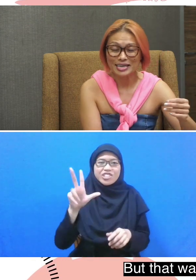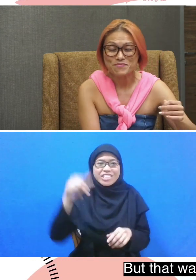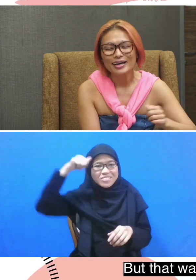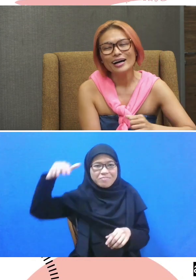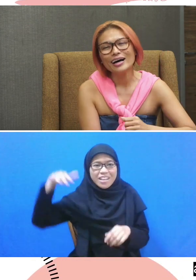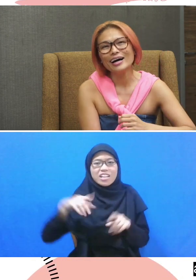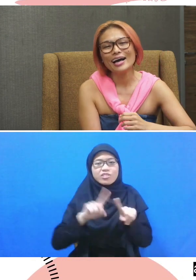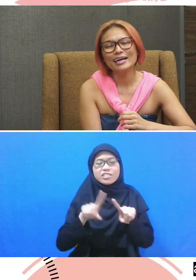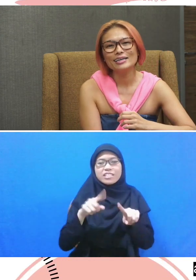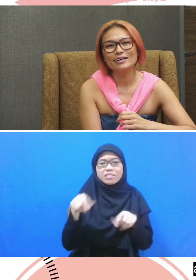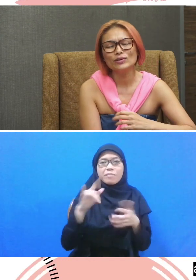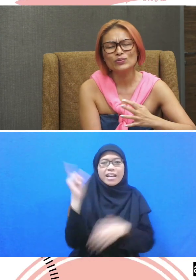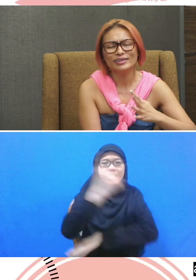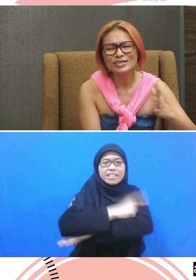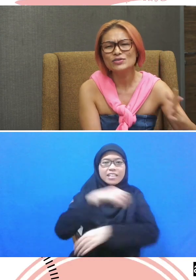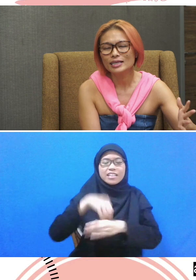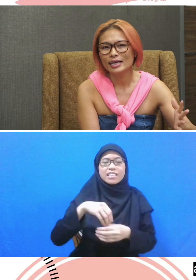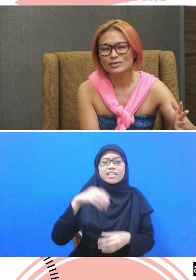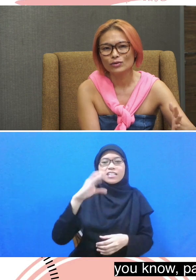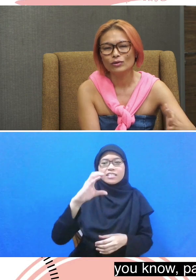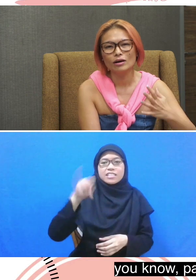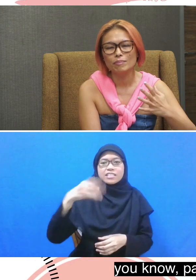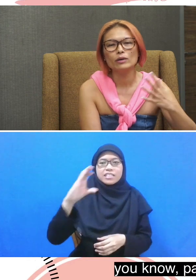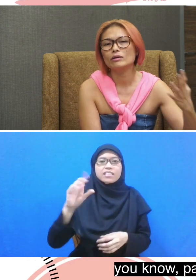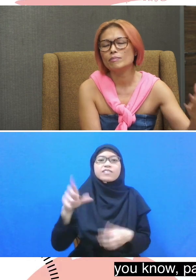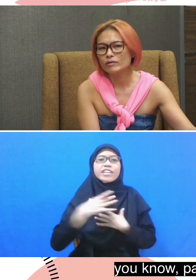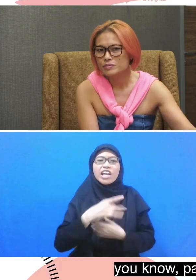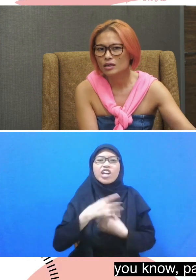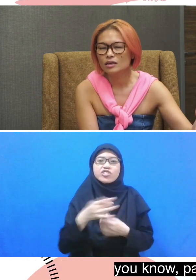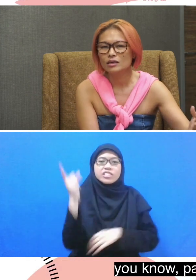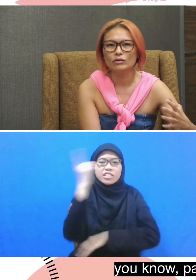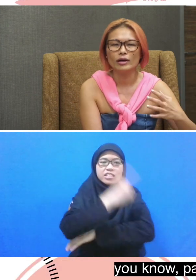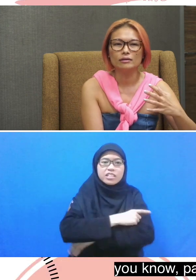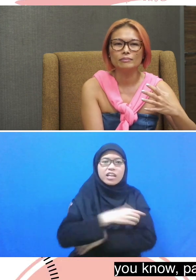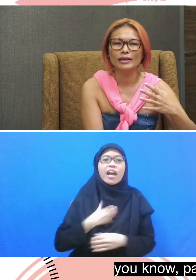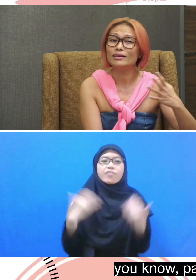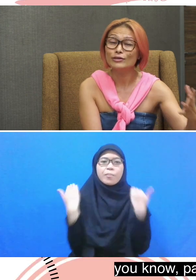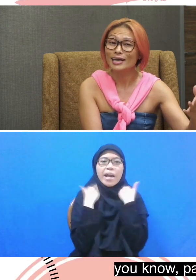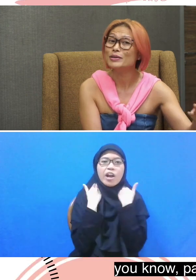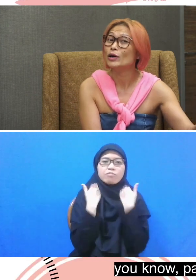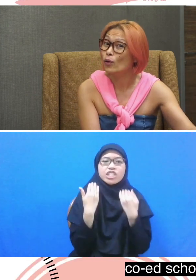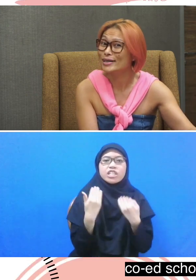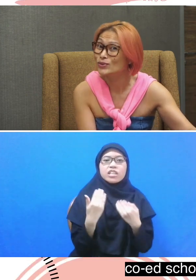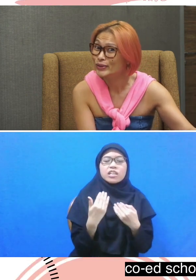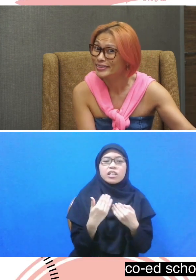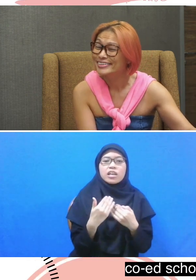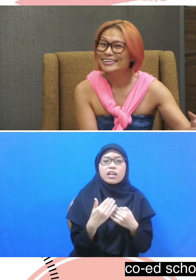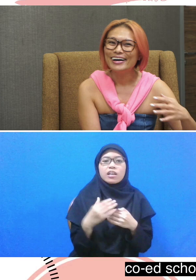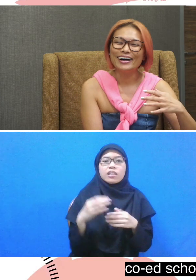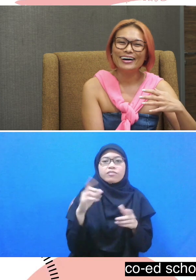CJC. Those were interesting days, you know, paired with the bankruptcy, you know, and being first time in a co-ed